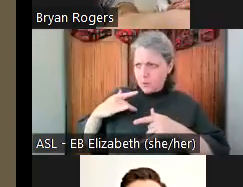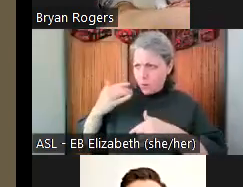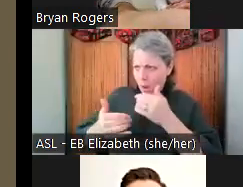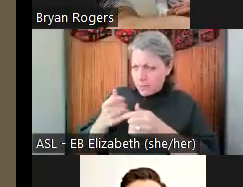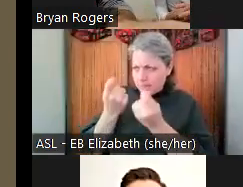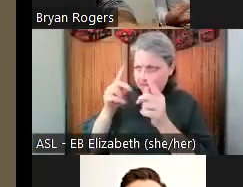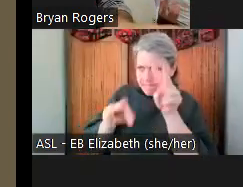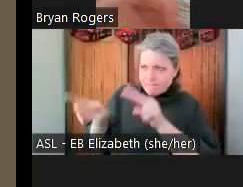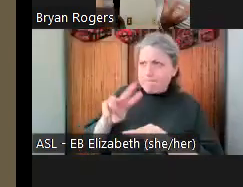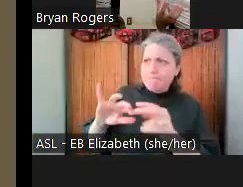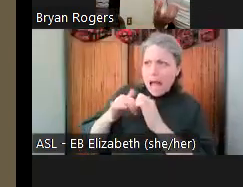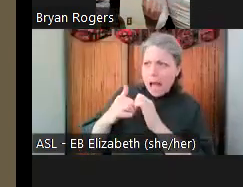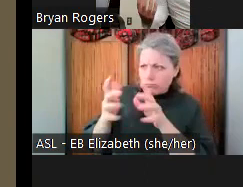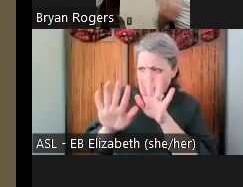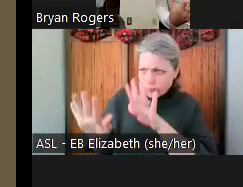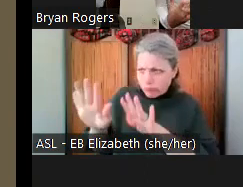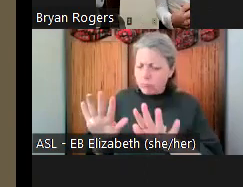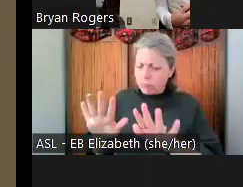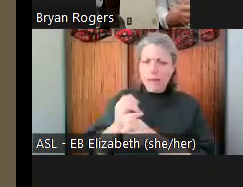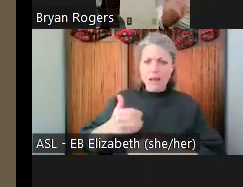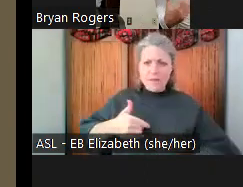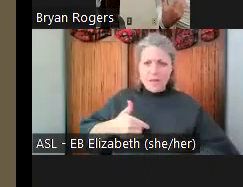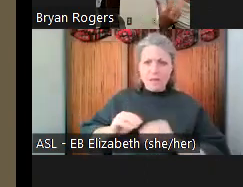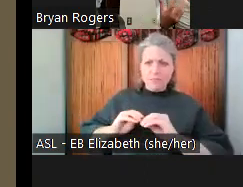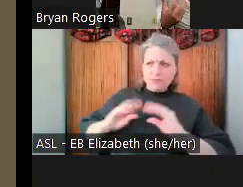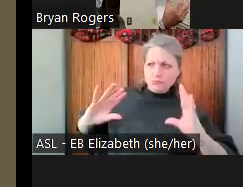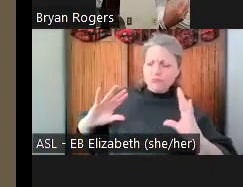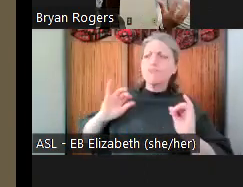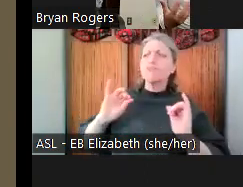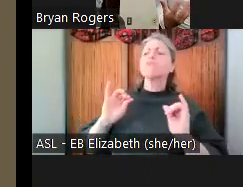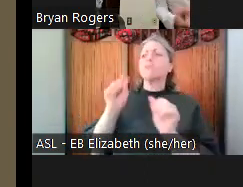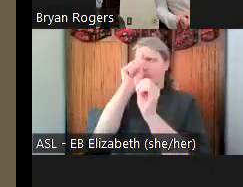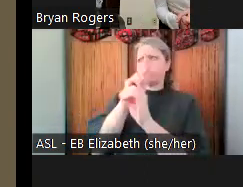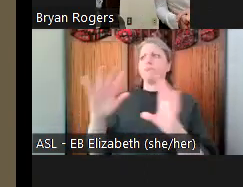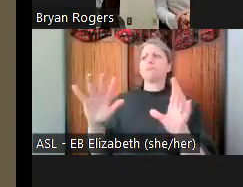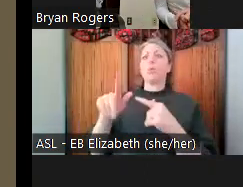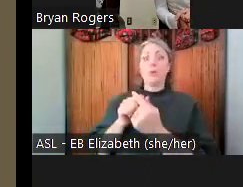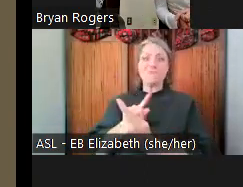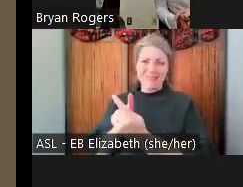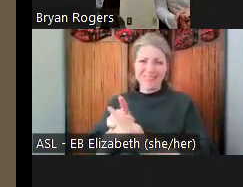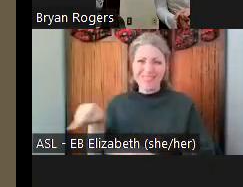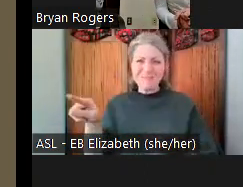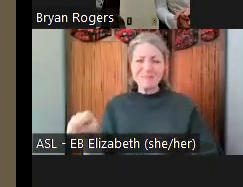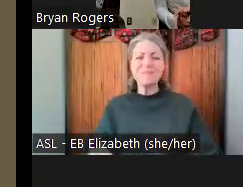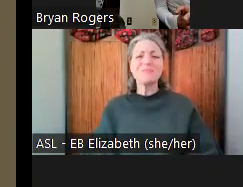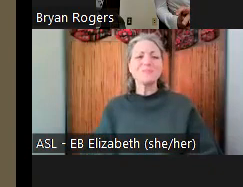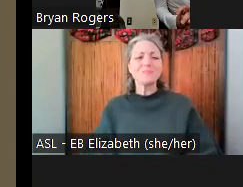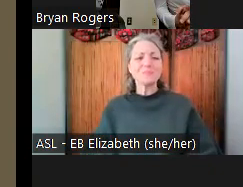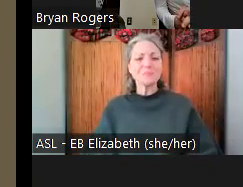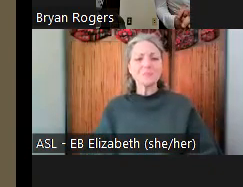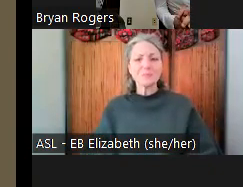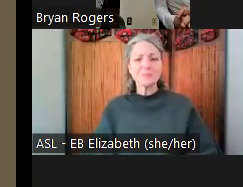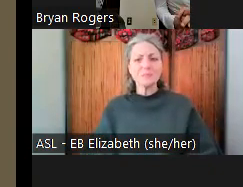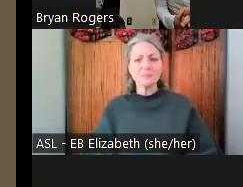well. We kind of get a picture of that as we, as we meet them. Go ahead